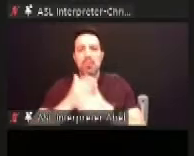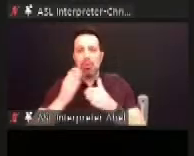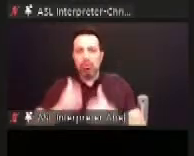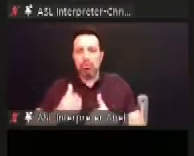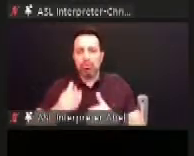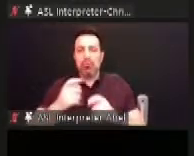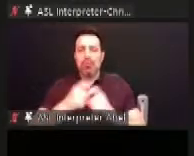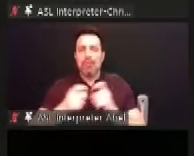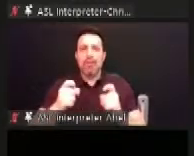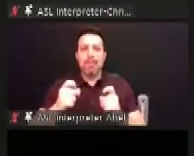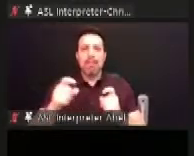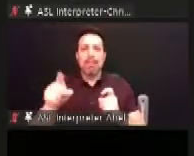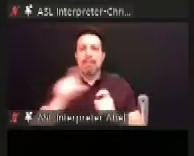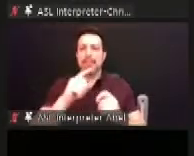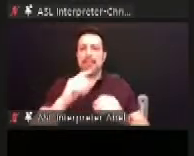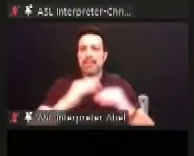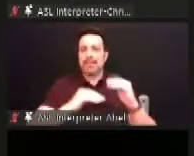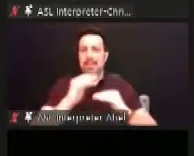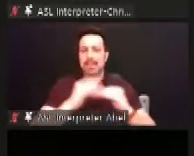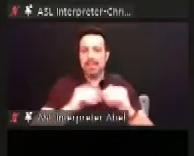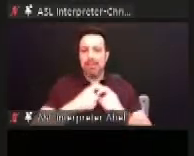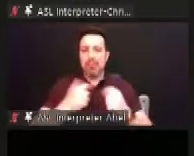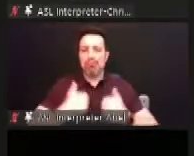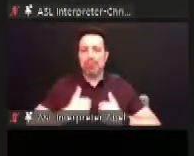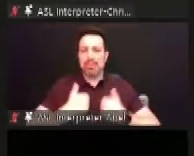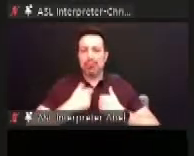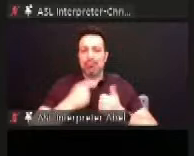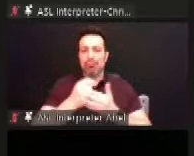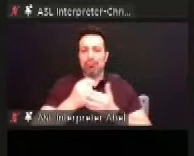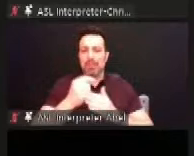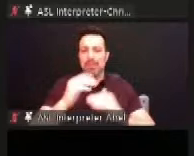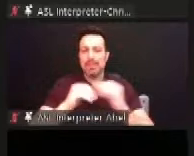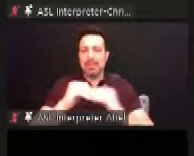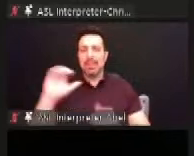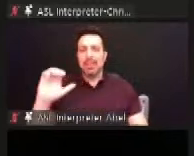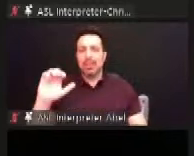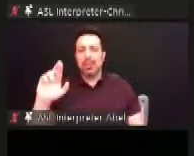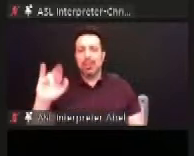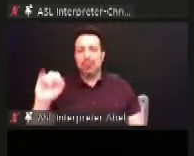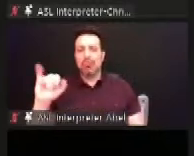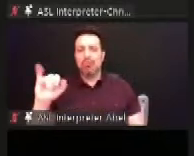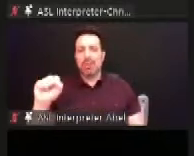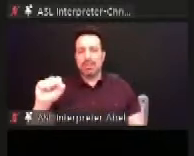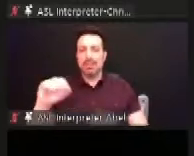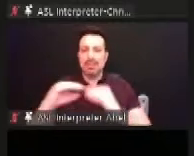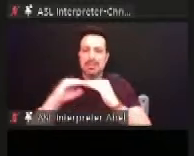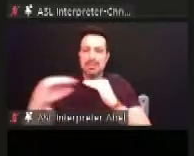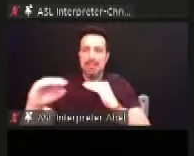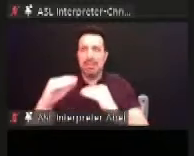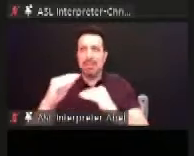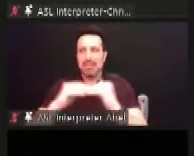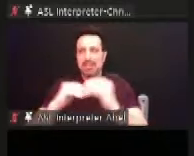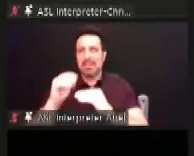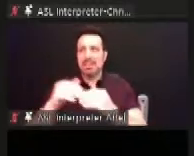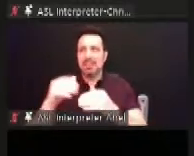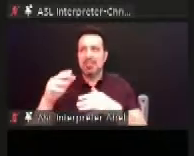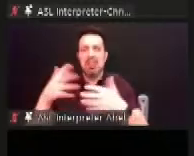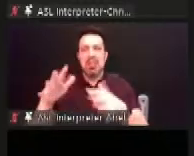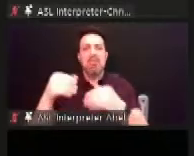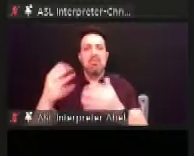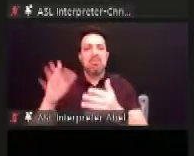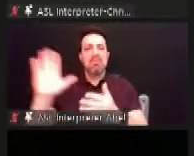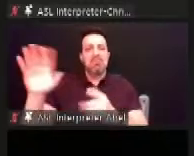from a facility, from a residential treatment facility, crisis stabilization facility, to give you their